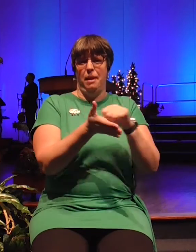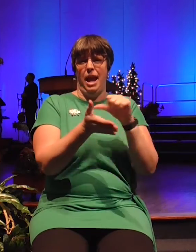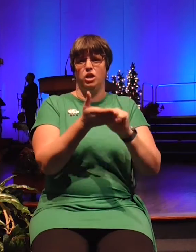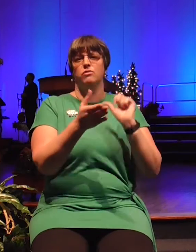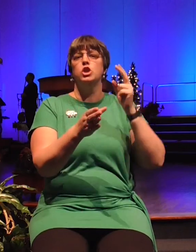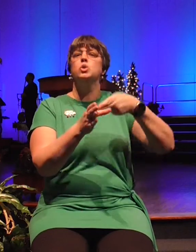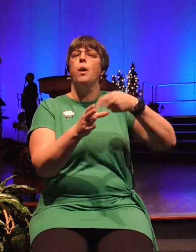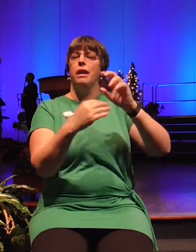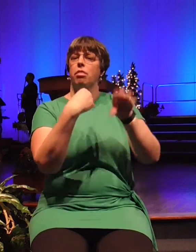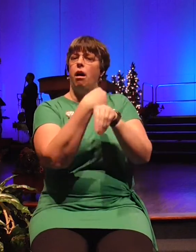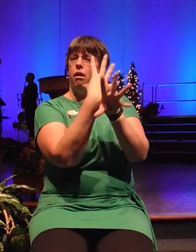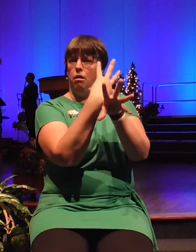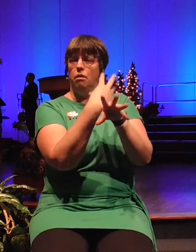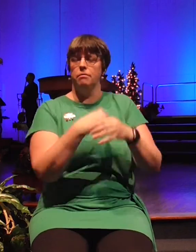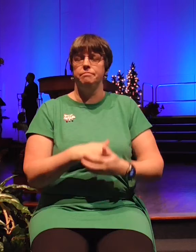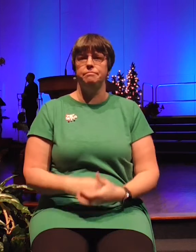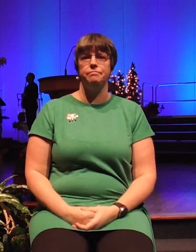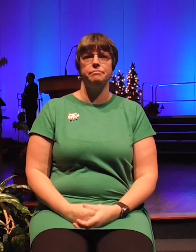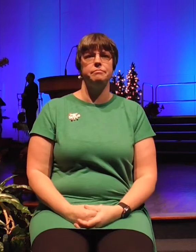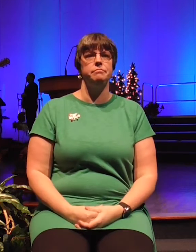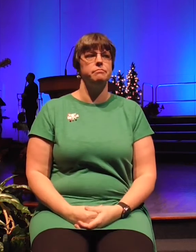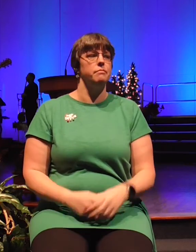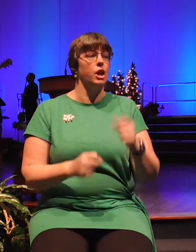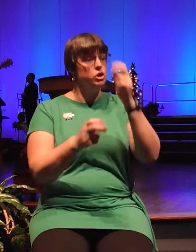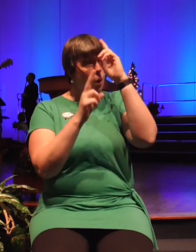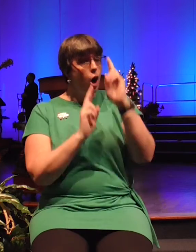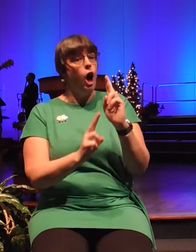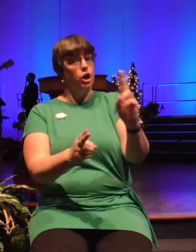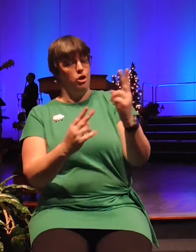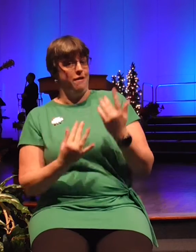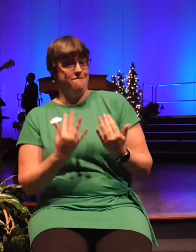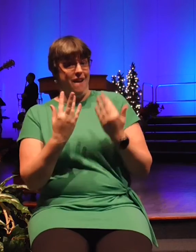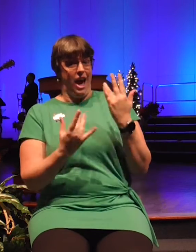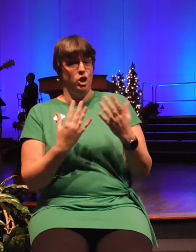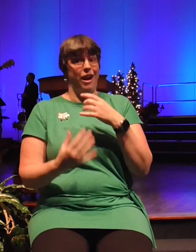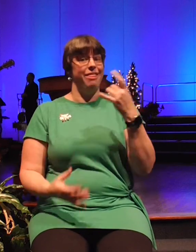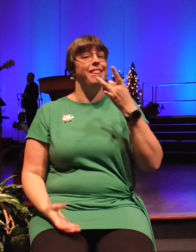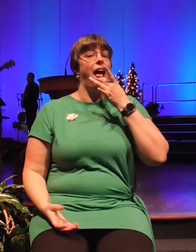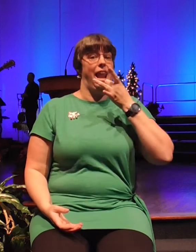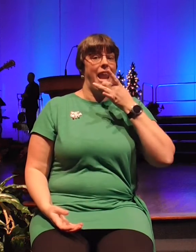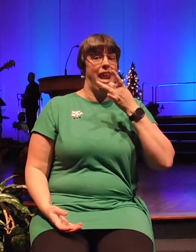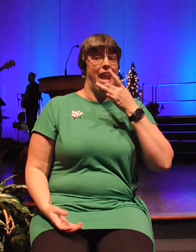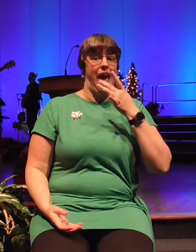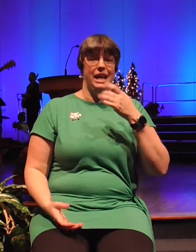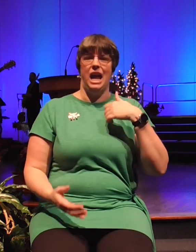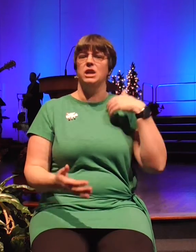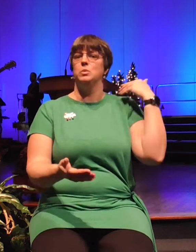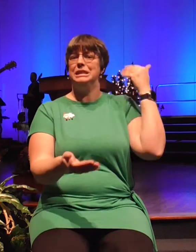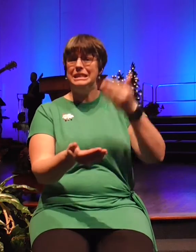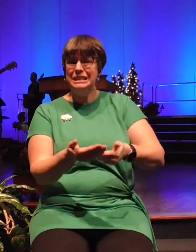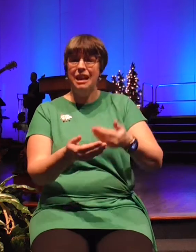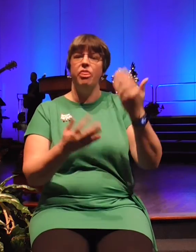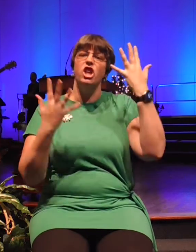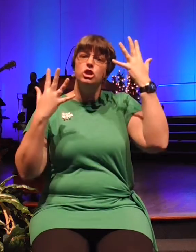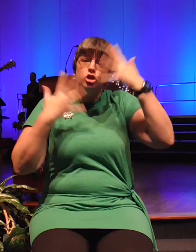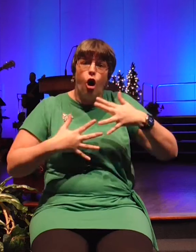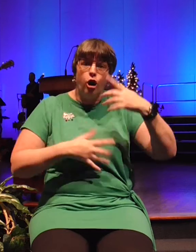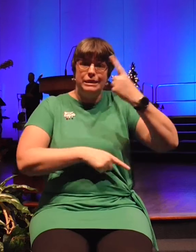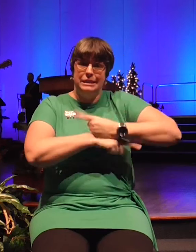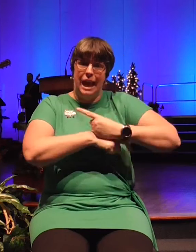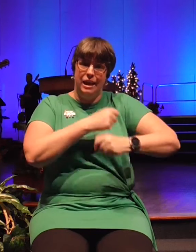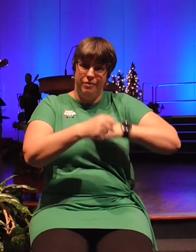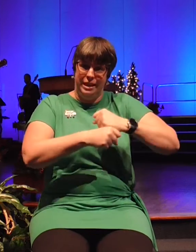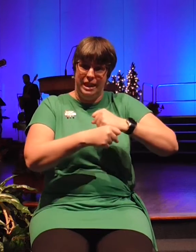Zoom. Honor the fire and light in a meaningful ritual as we enter the astronomical darkest day of the year